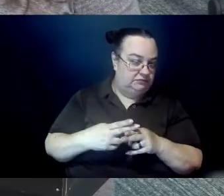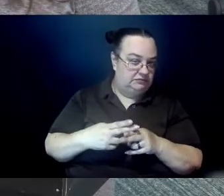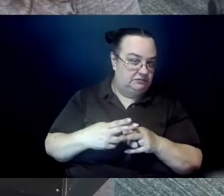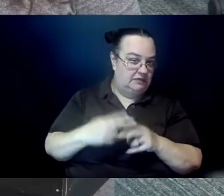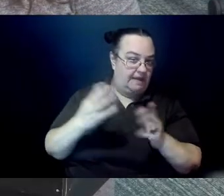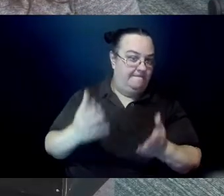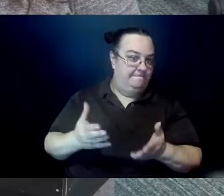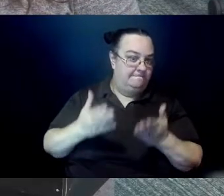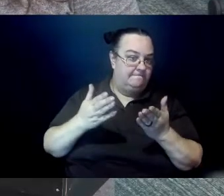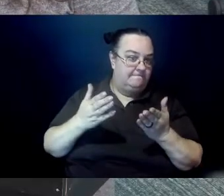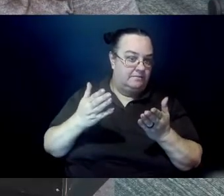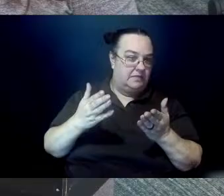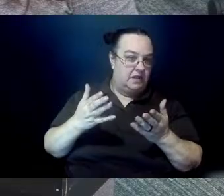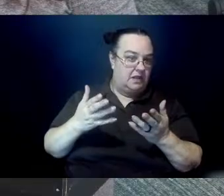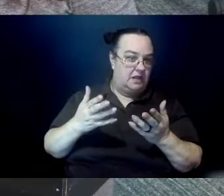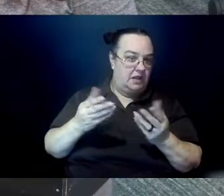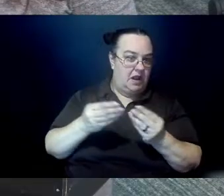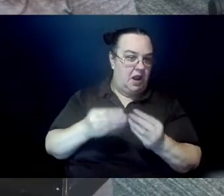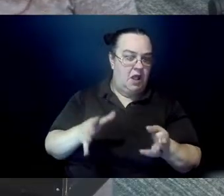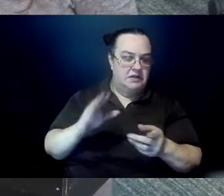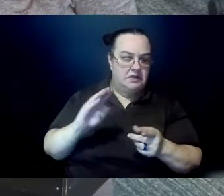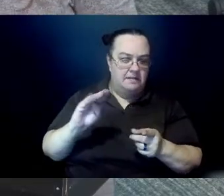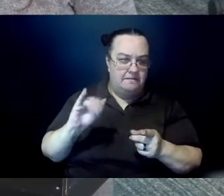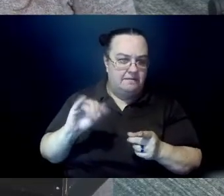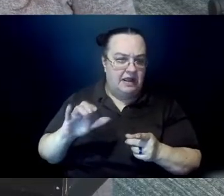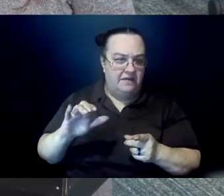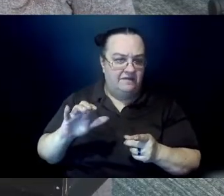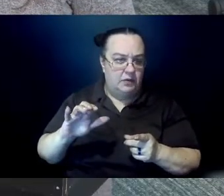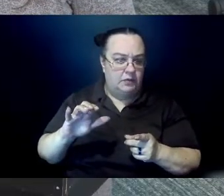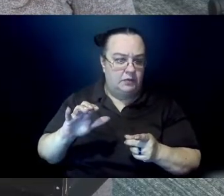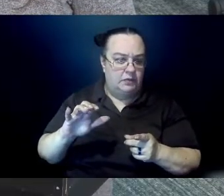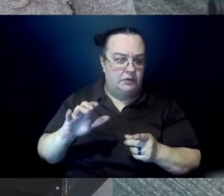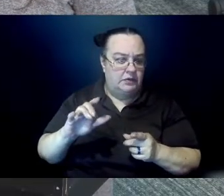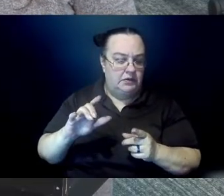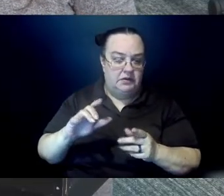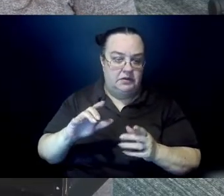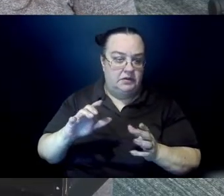proposing, I lost the microphone.